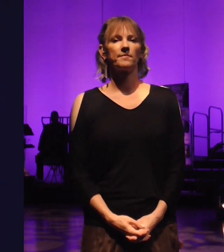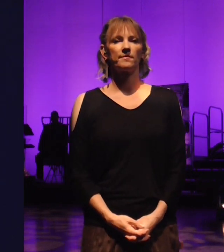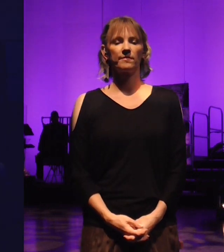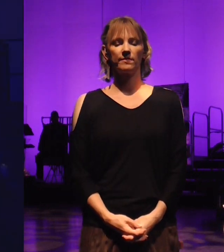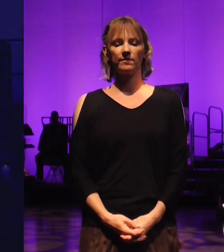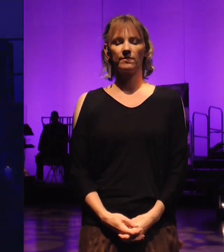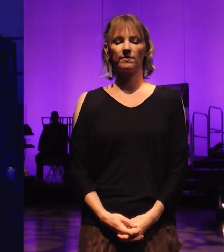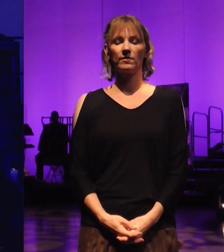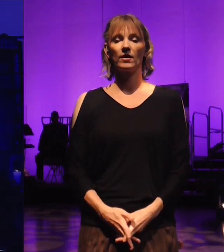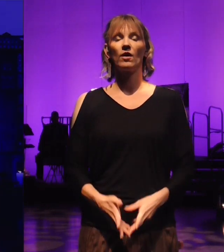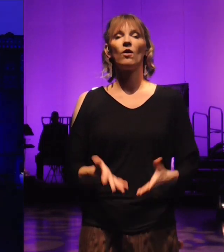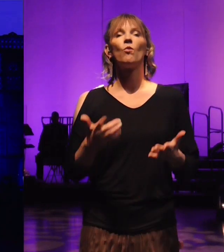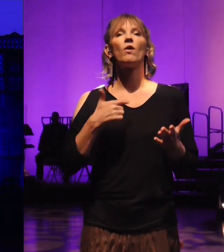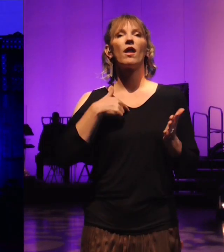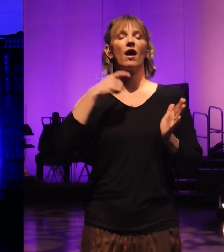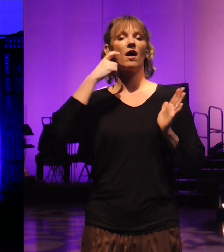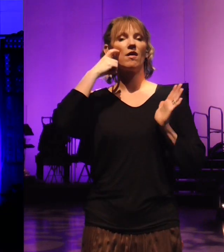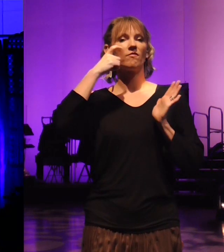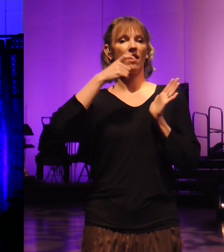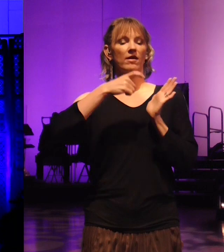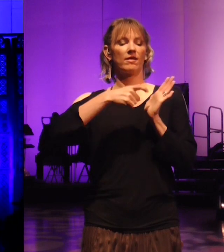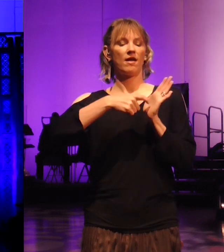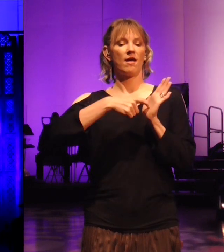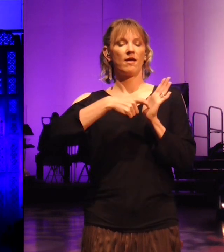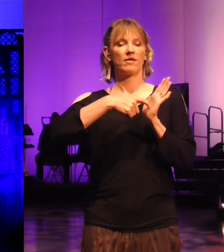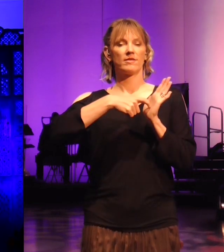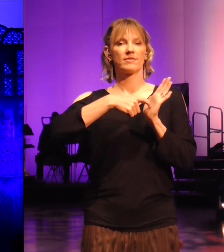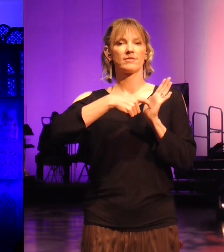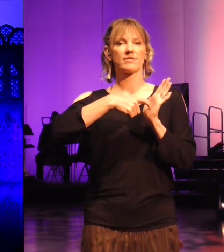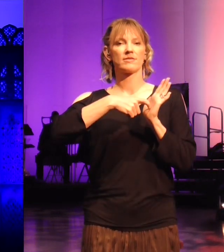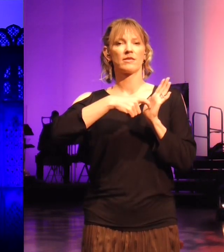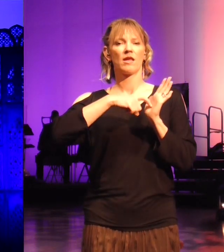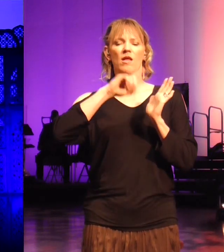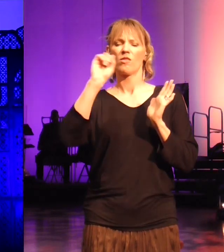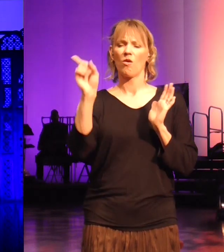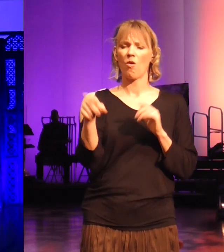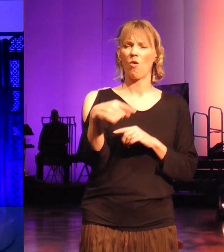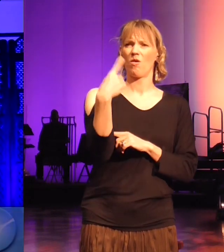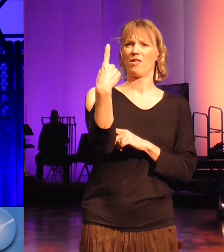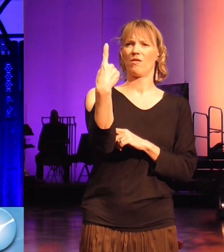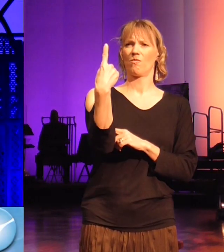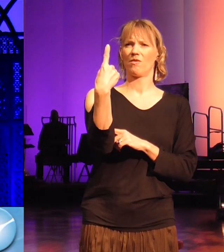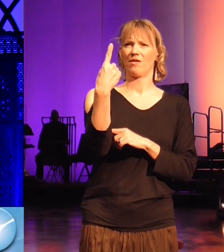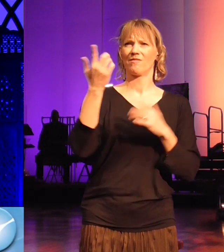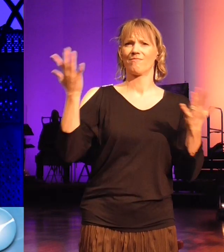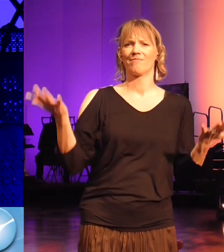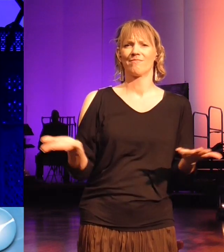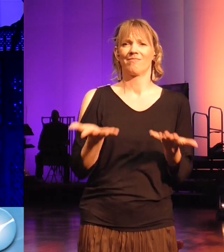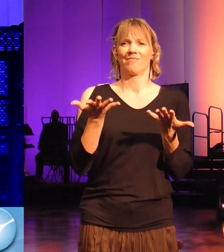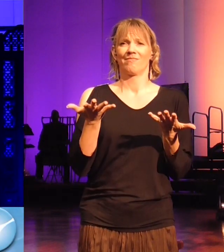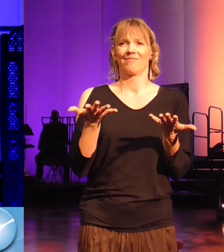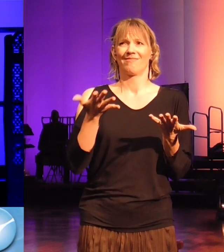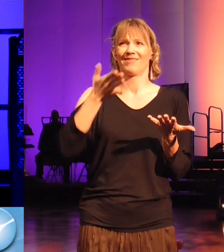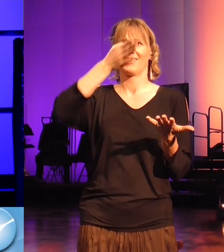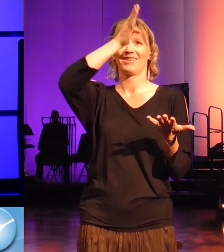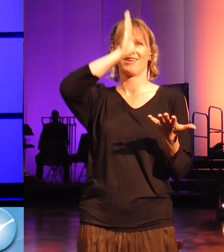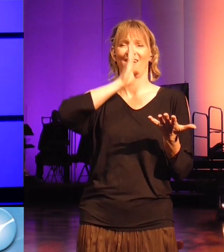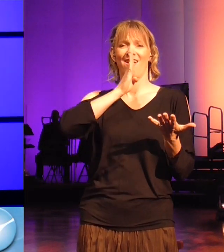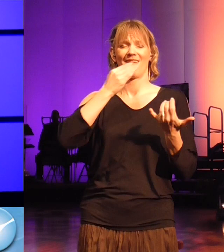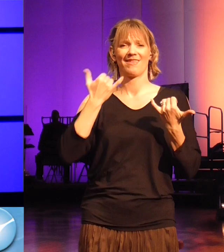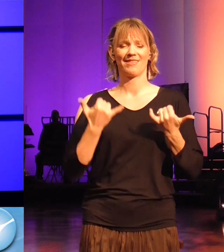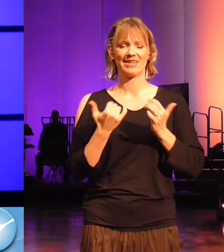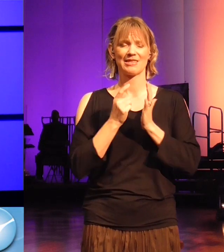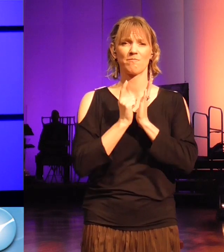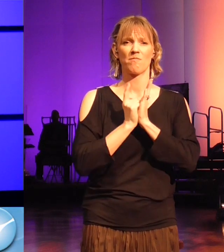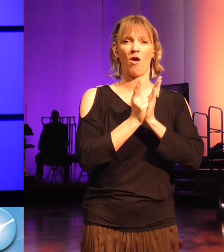what I recognize, the only one present is God in this moment. And